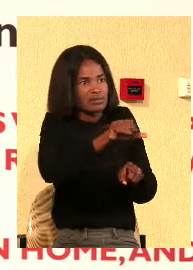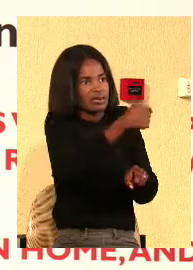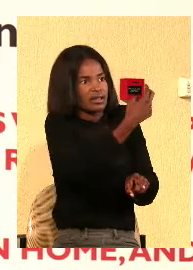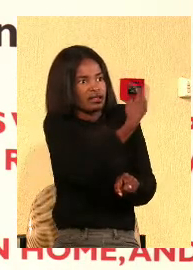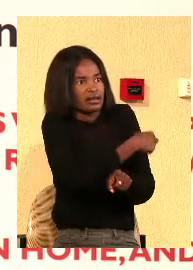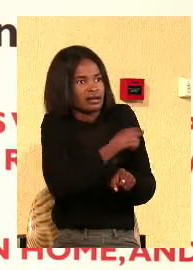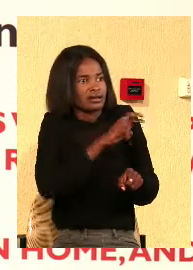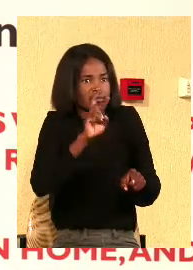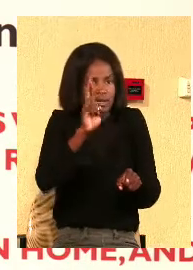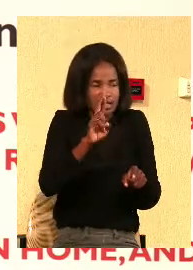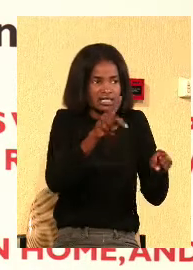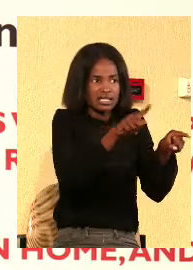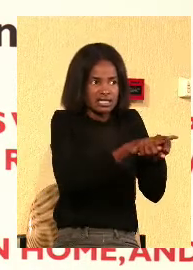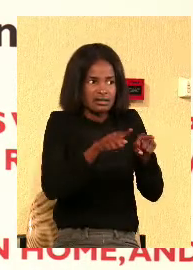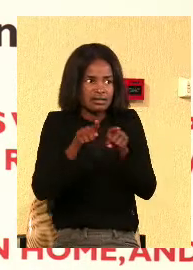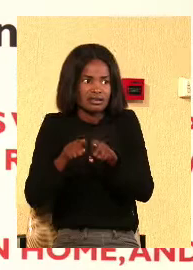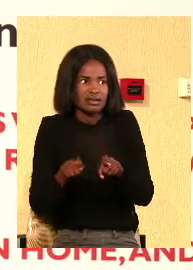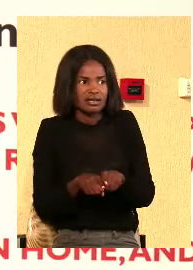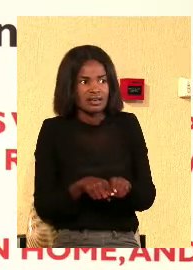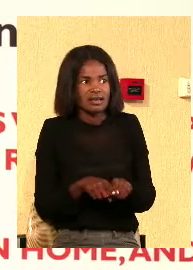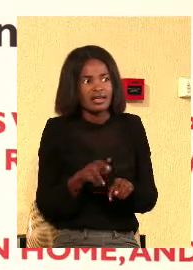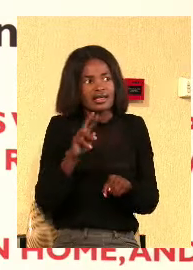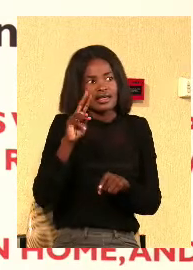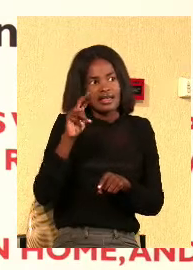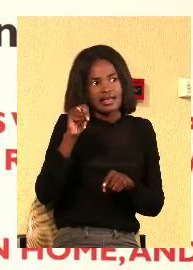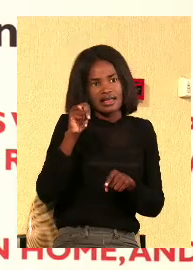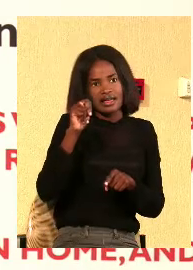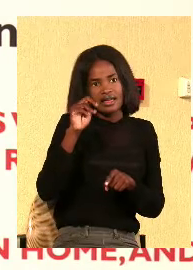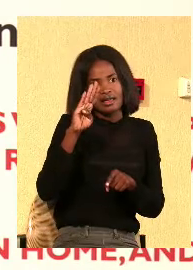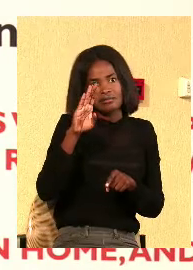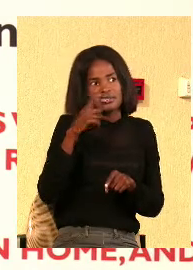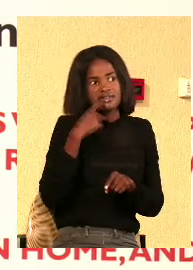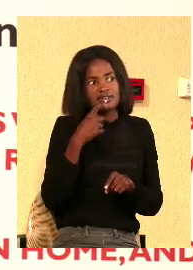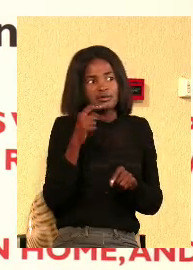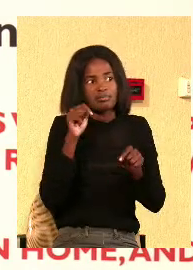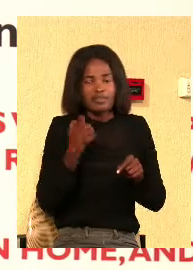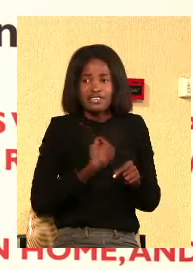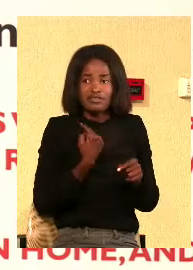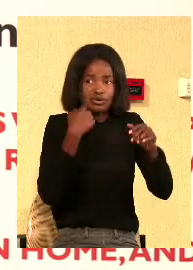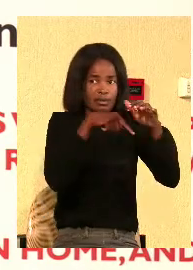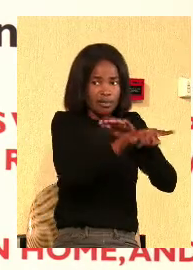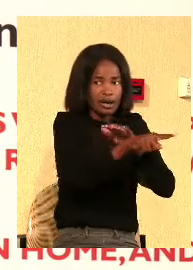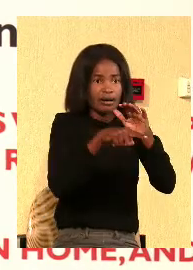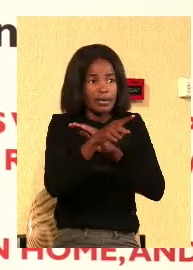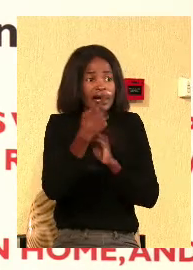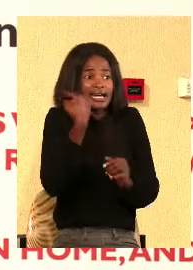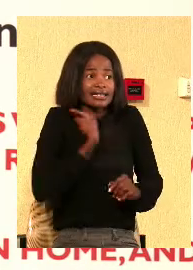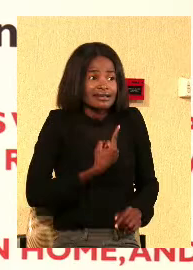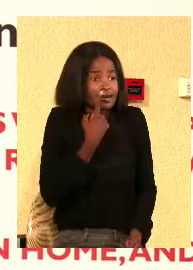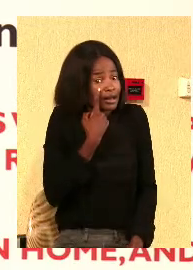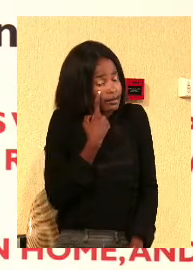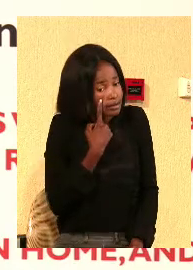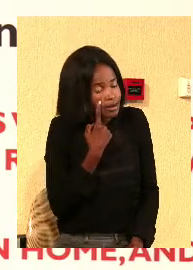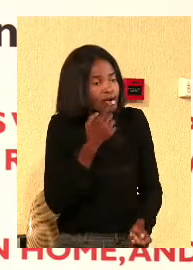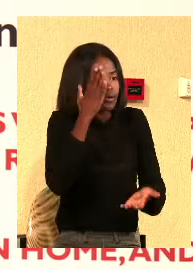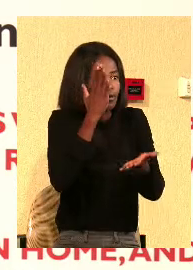in the region telling us we are ready. We have seen NBC going to other regions. But we need to go there from here to make sure